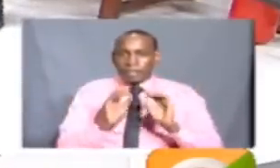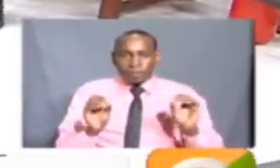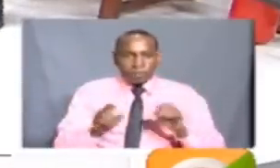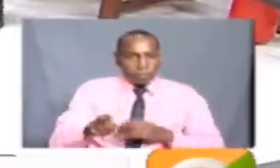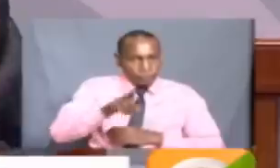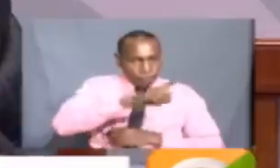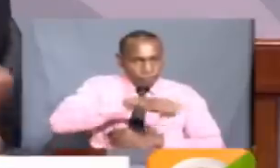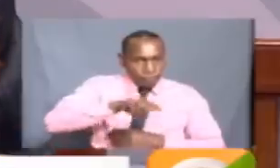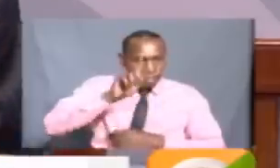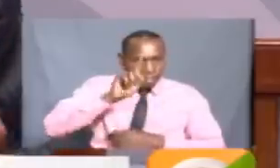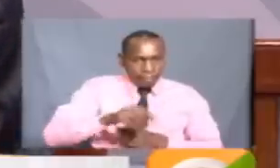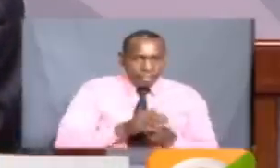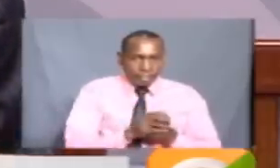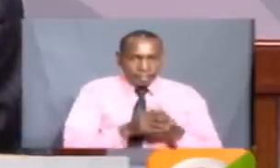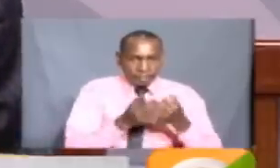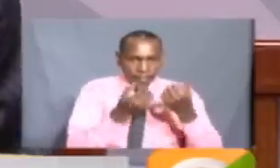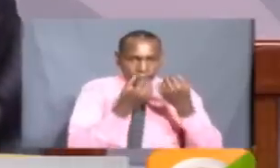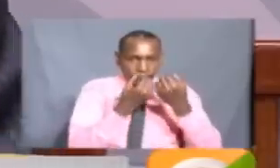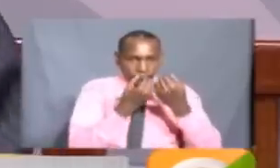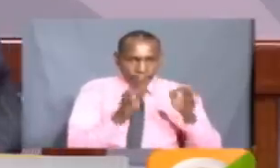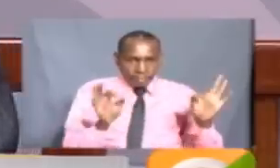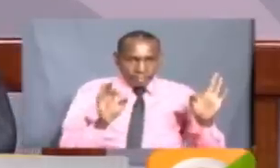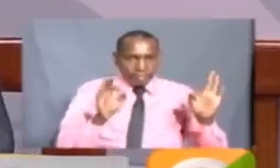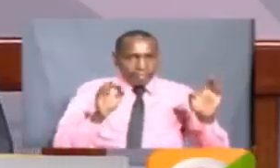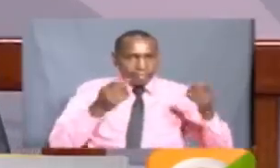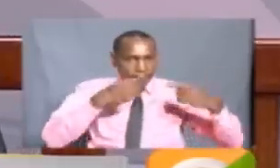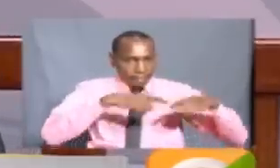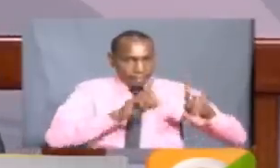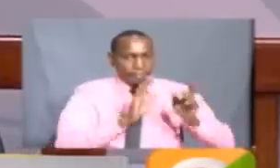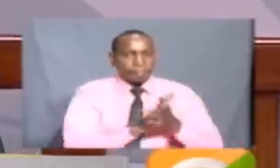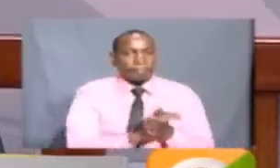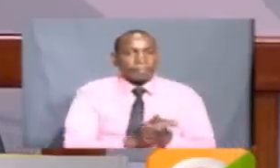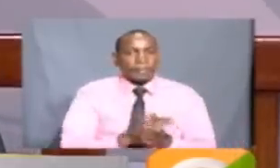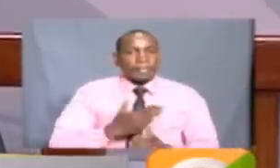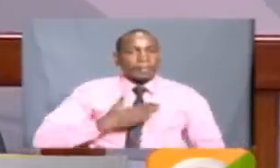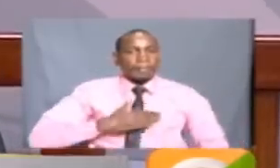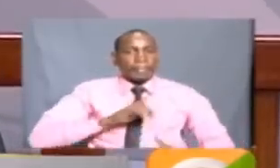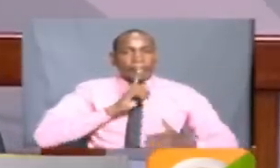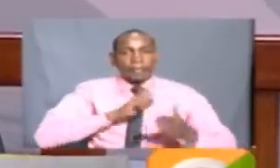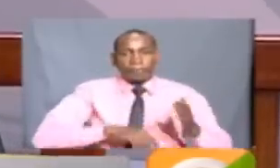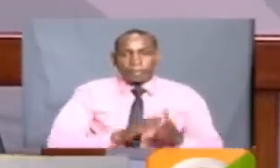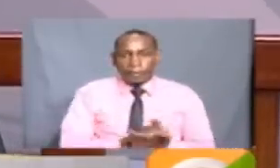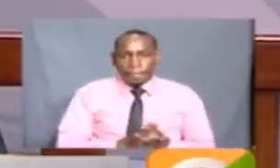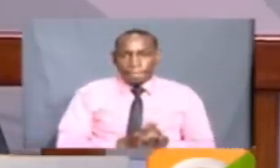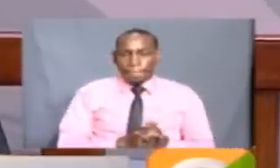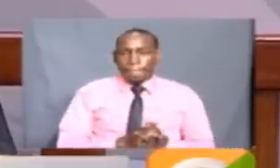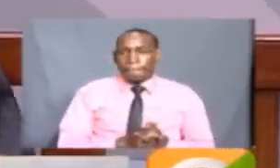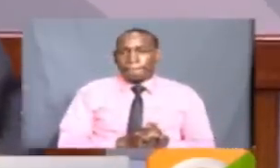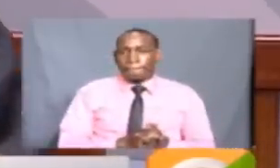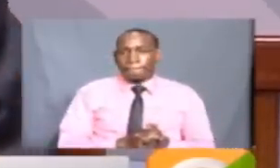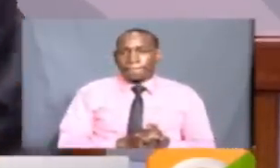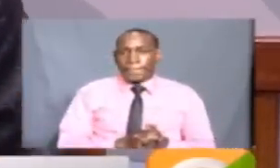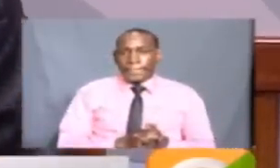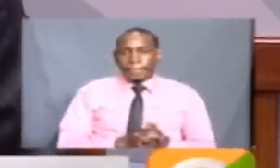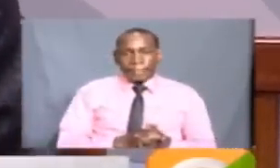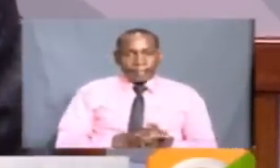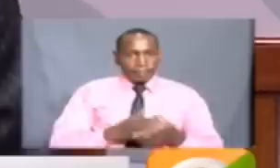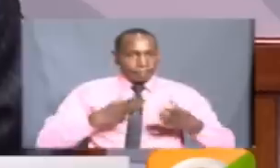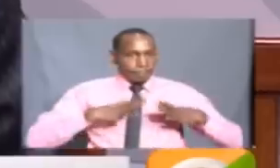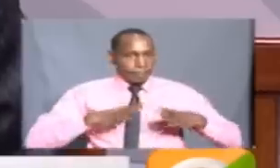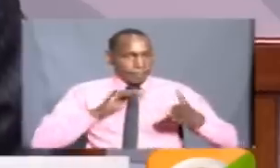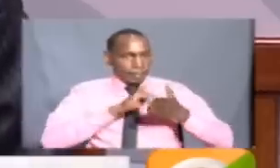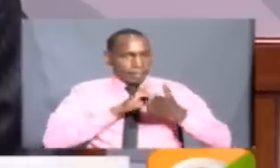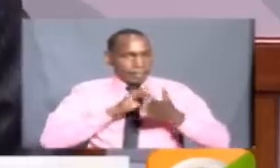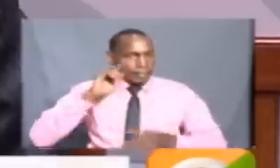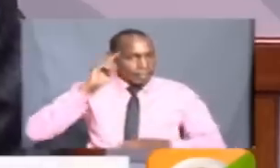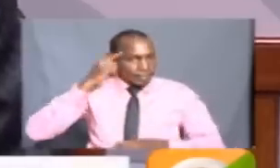must liberate ourselves. And let me say this. Even those whom you think ought